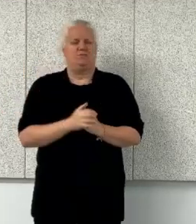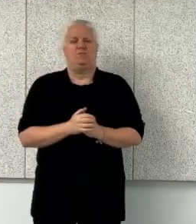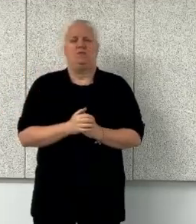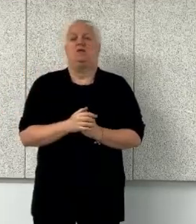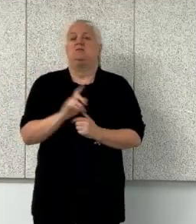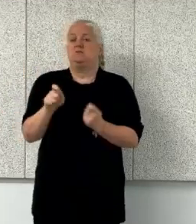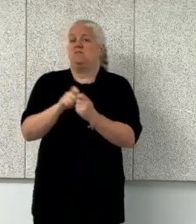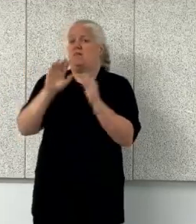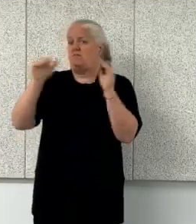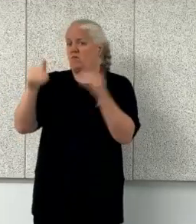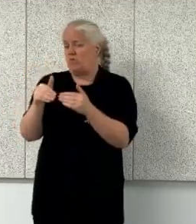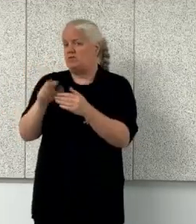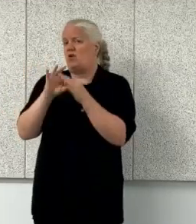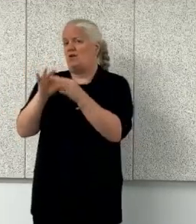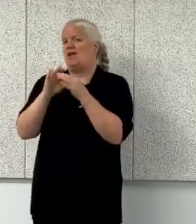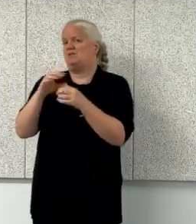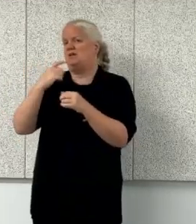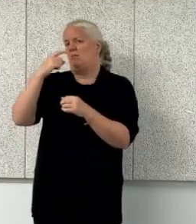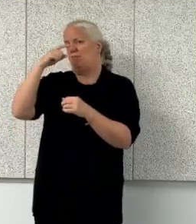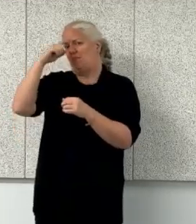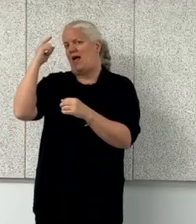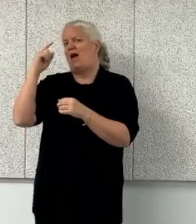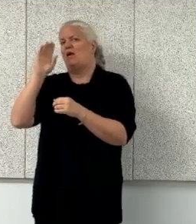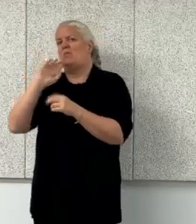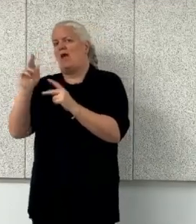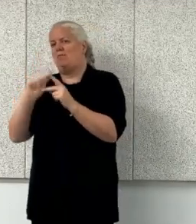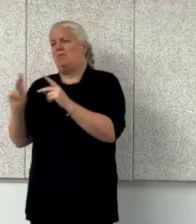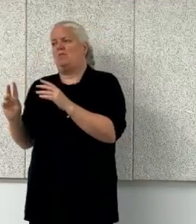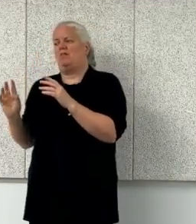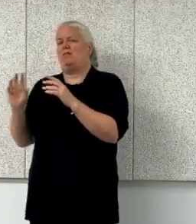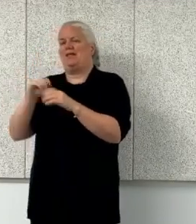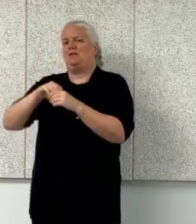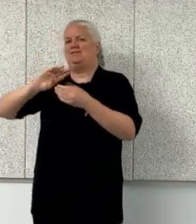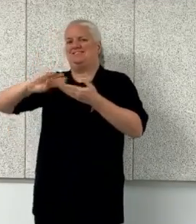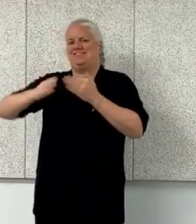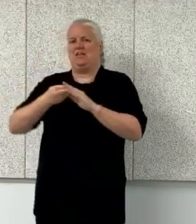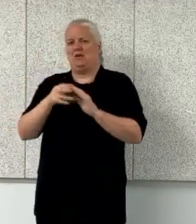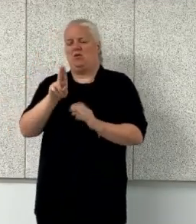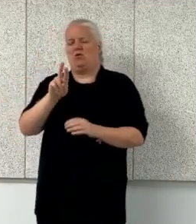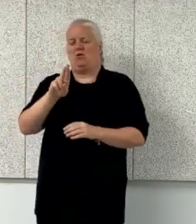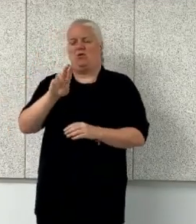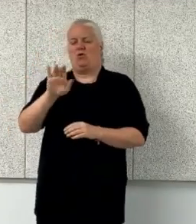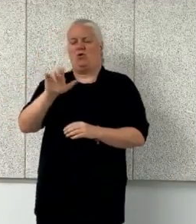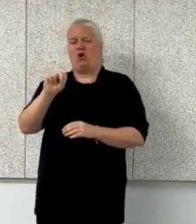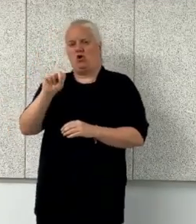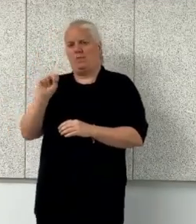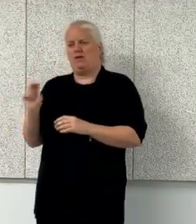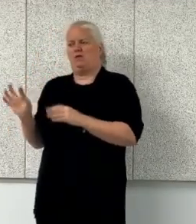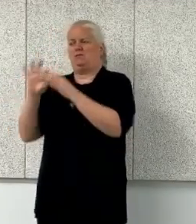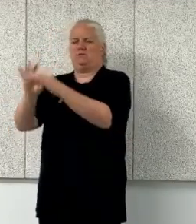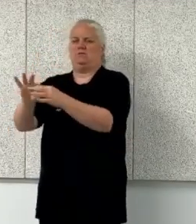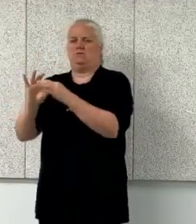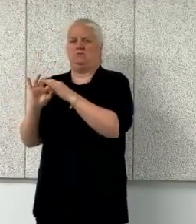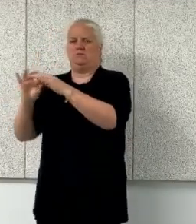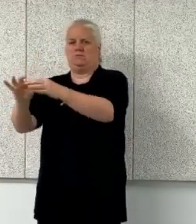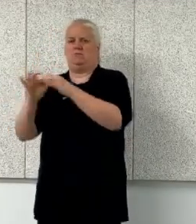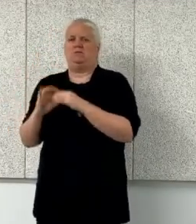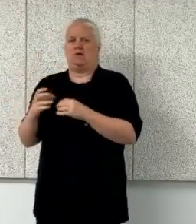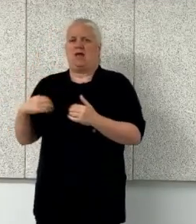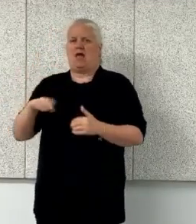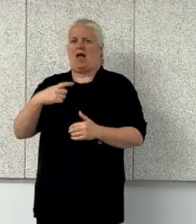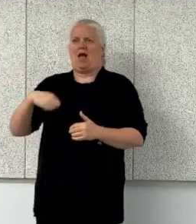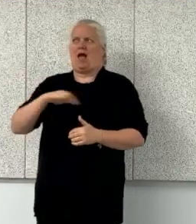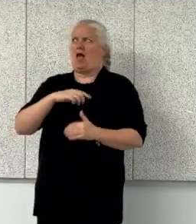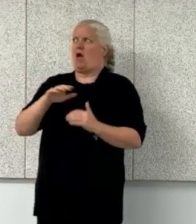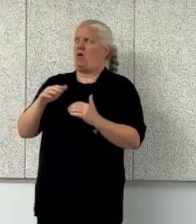brown creatives through the lens of urban culture. So it's all about how we dialogue as people of color with the cities and the structures around us,